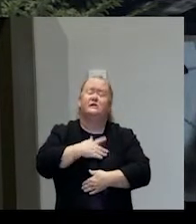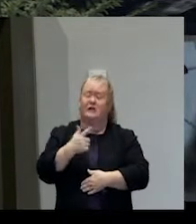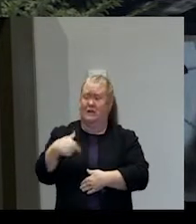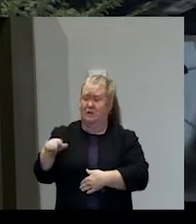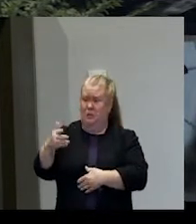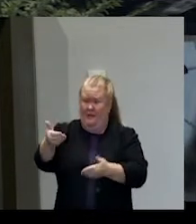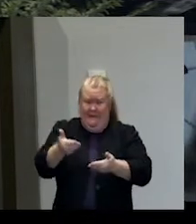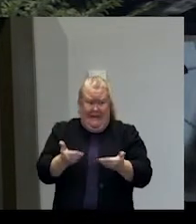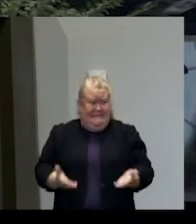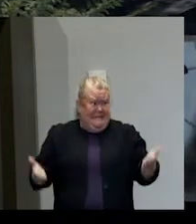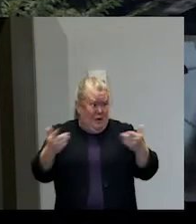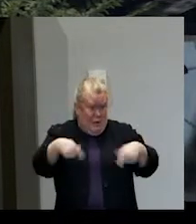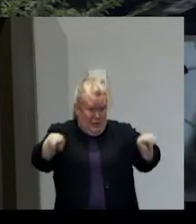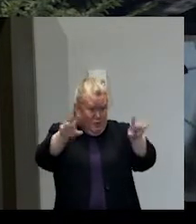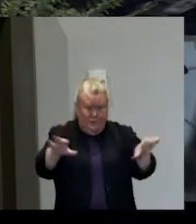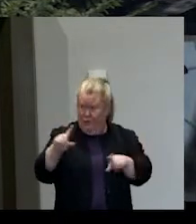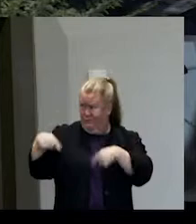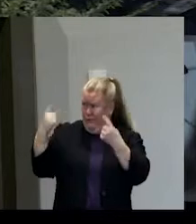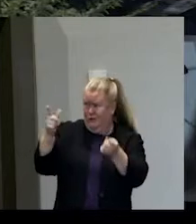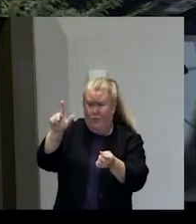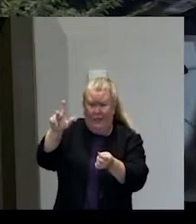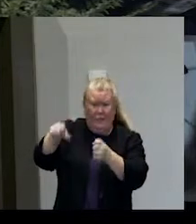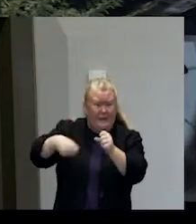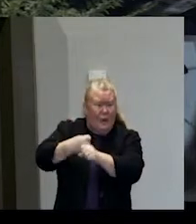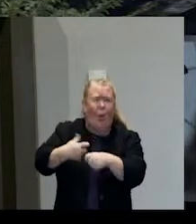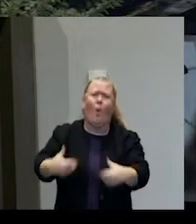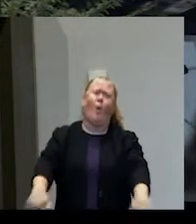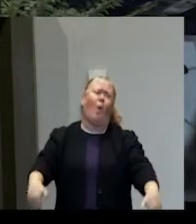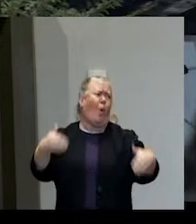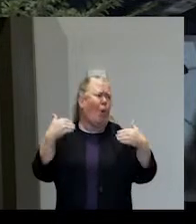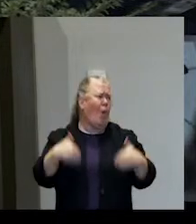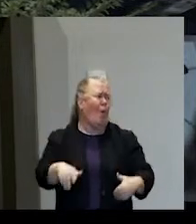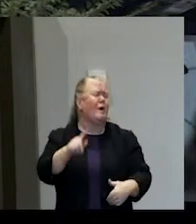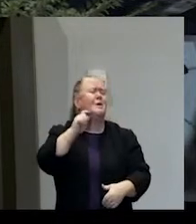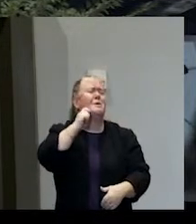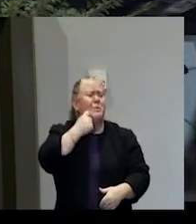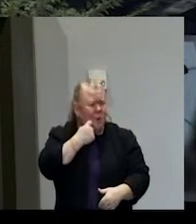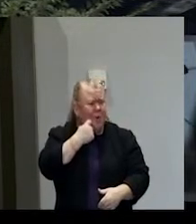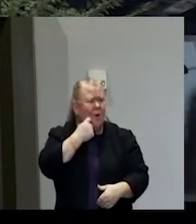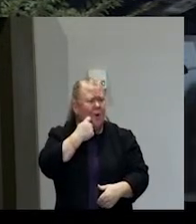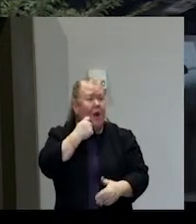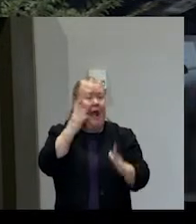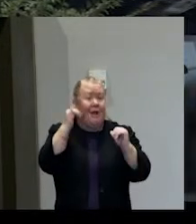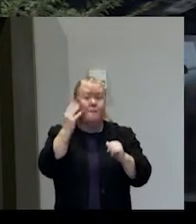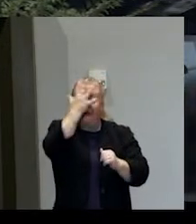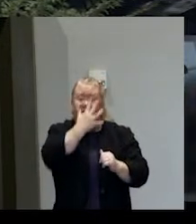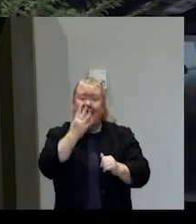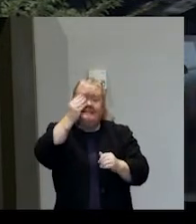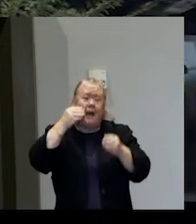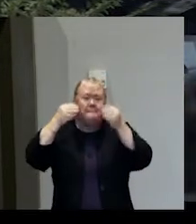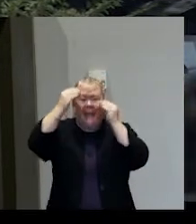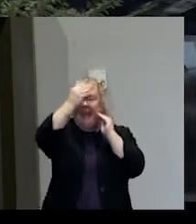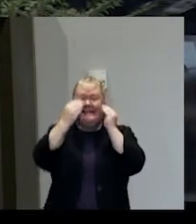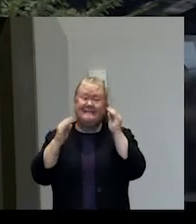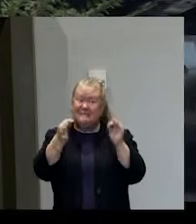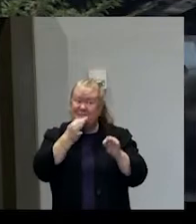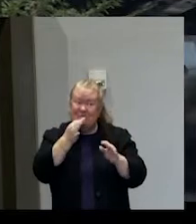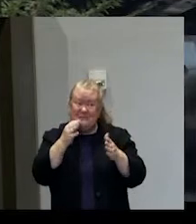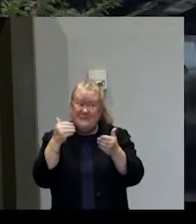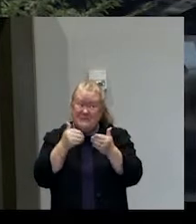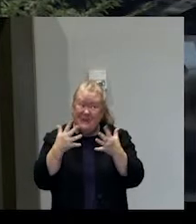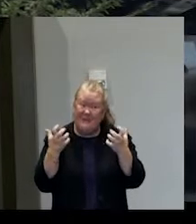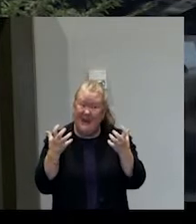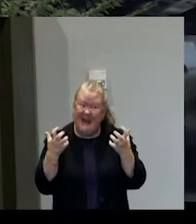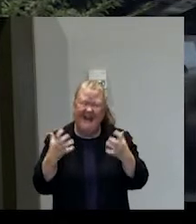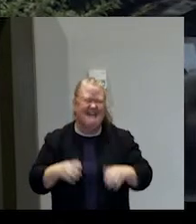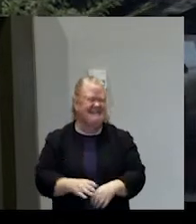here and doing what you've been doing for 24 years. And this is really very cool. And I'm hoping to get my face painted soon. Yeah.